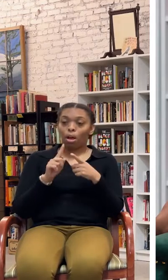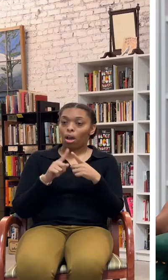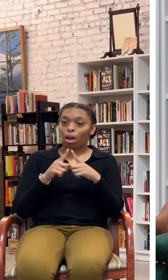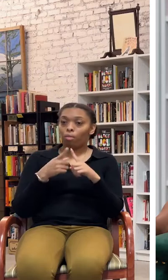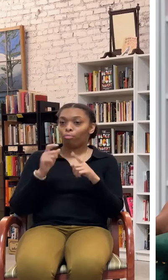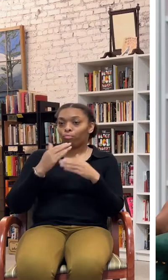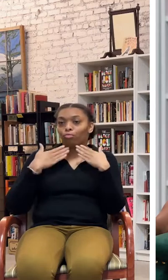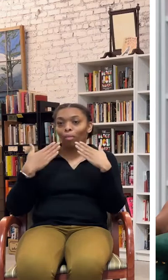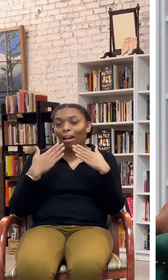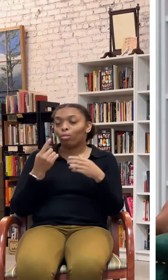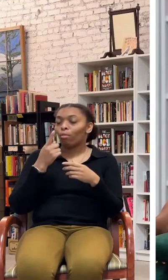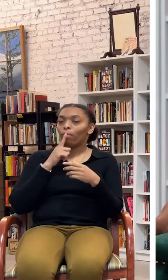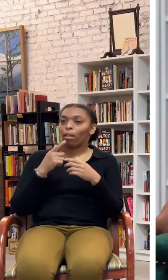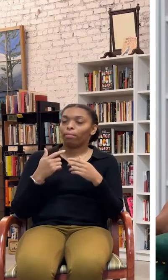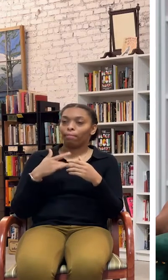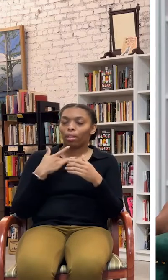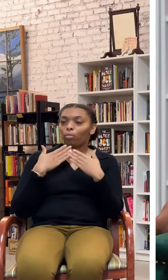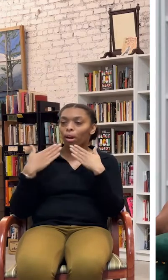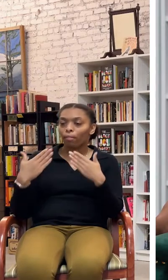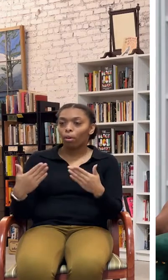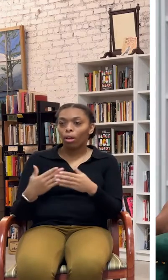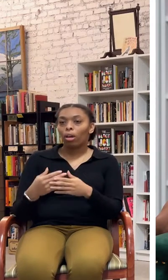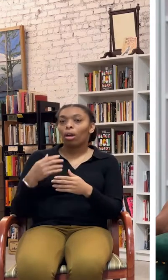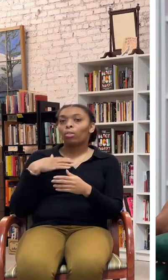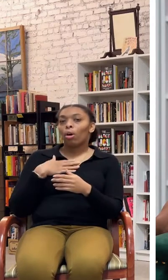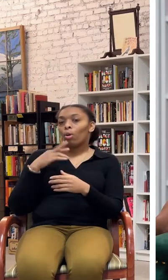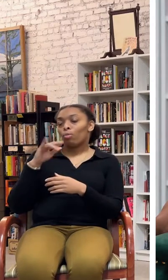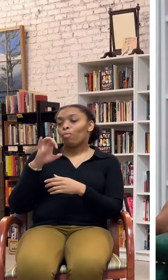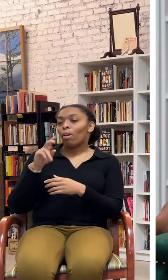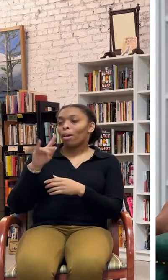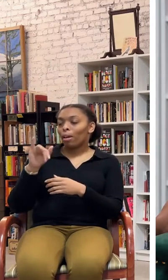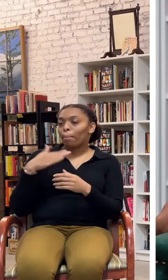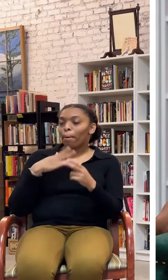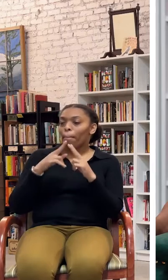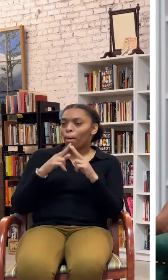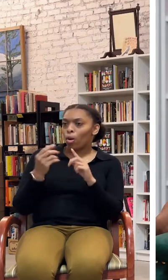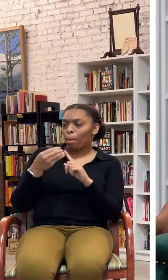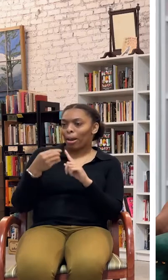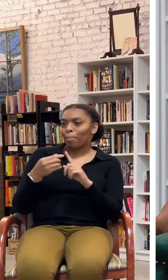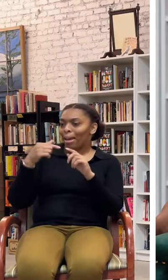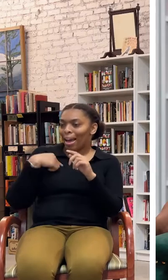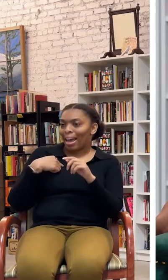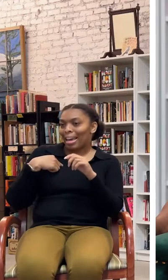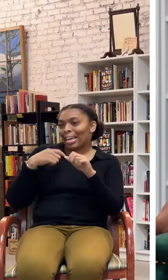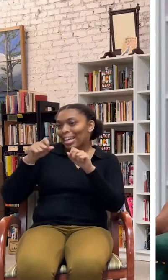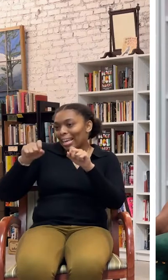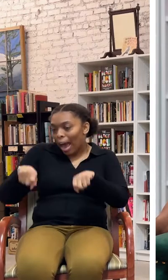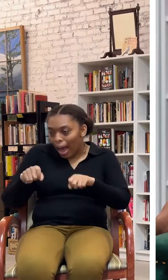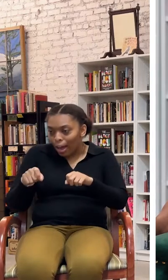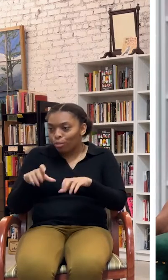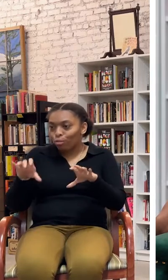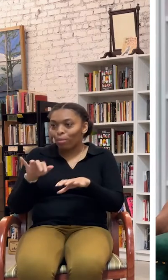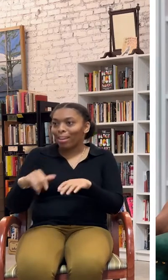of it is just being thankful of, like I said earlier, Ricky reminded me that I get to do this. I don't have to do this.